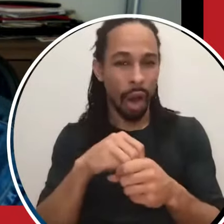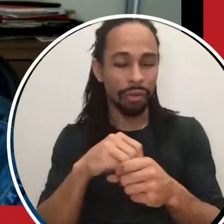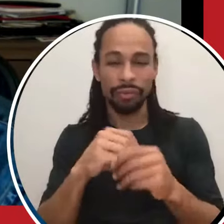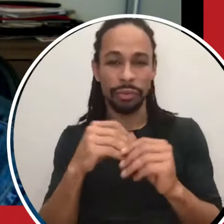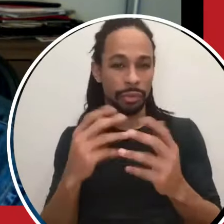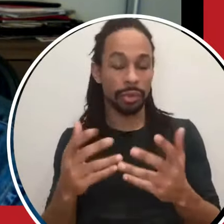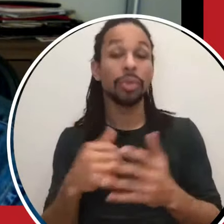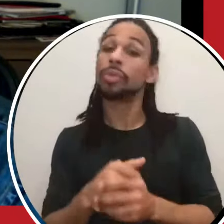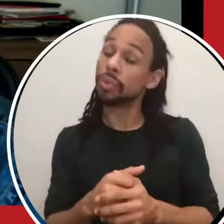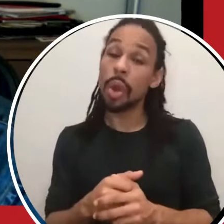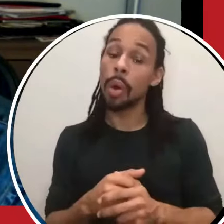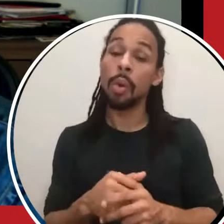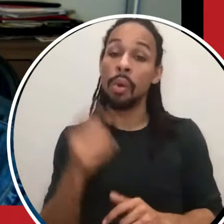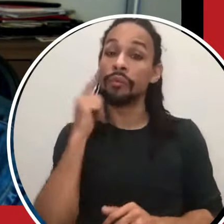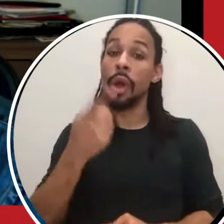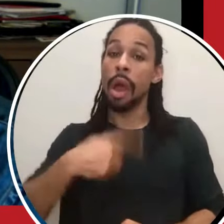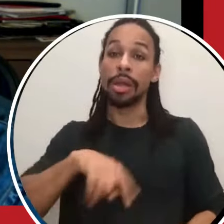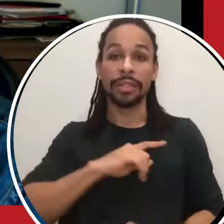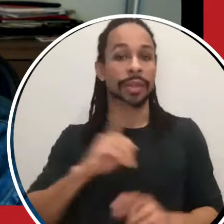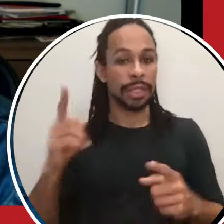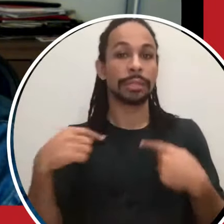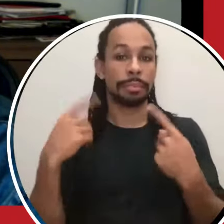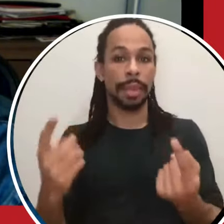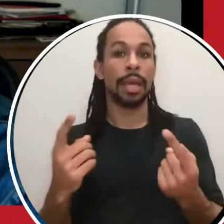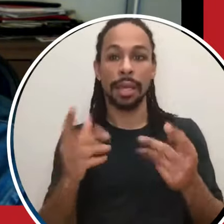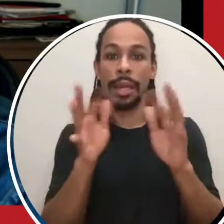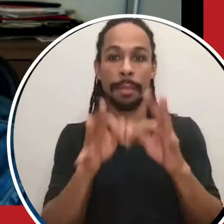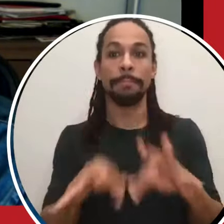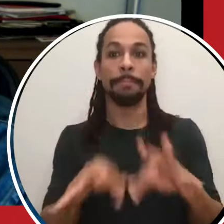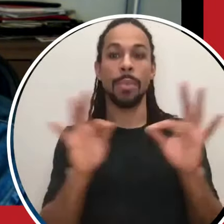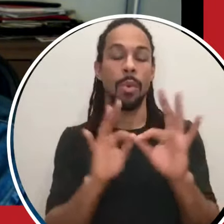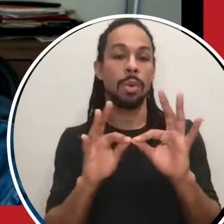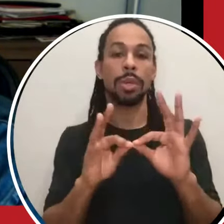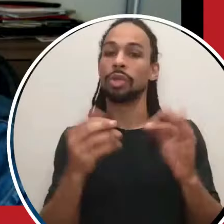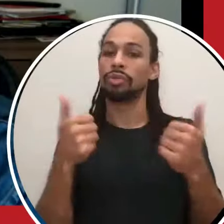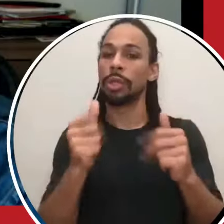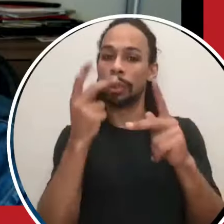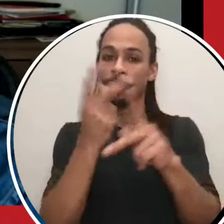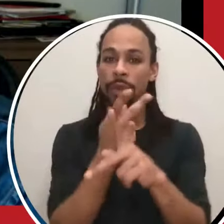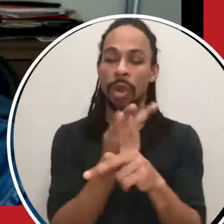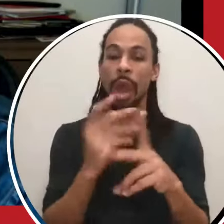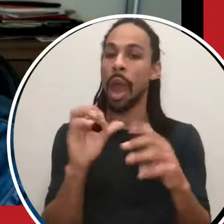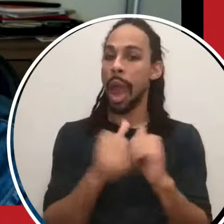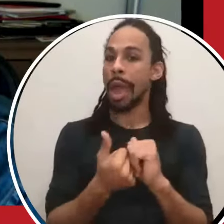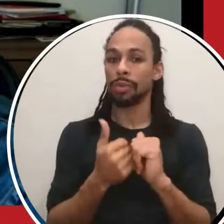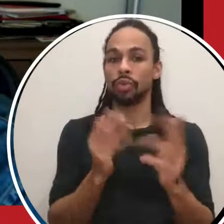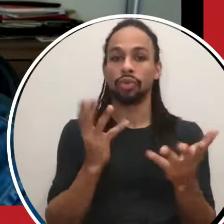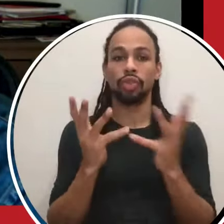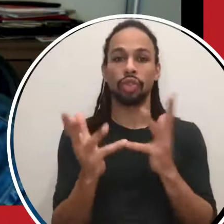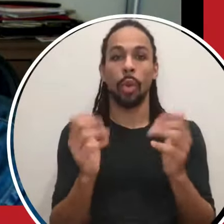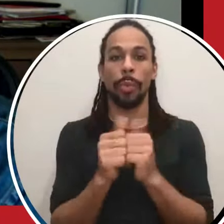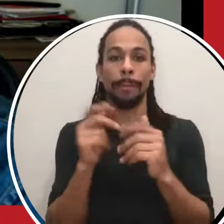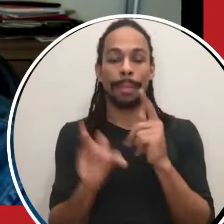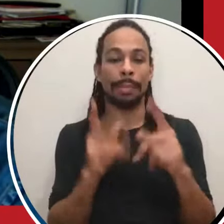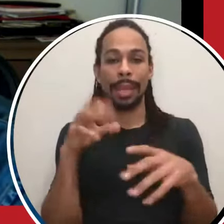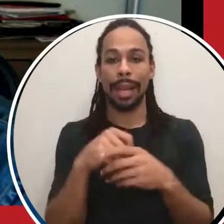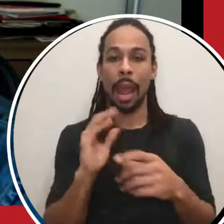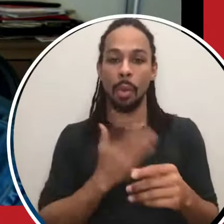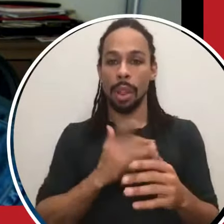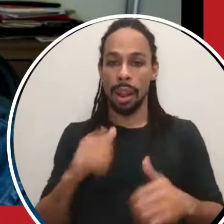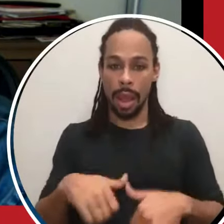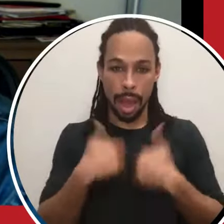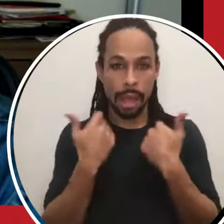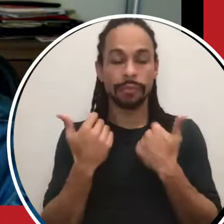that's been a big part of it, is trying to figure out how to talk to the people in our lives about this stuff and agitate